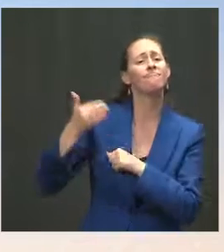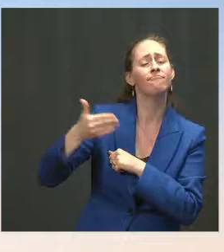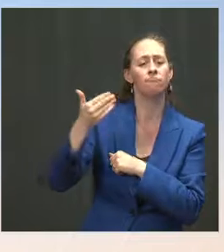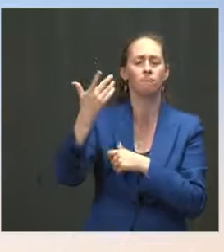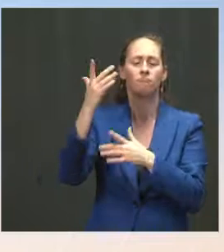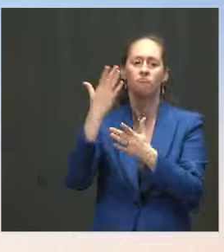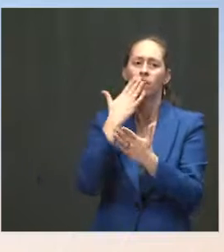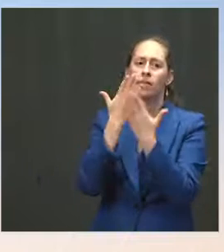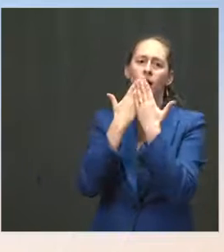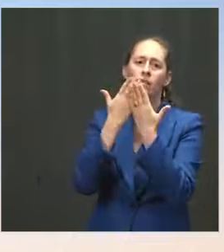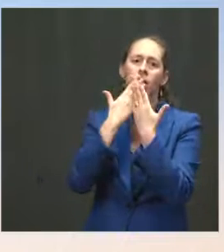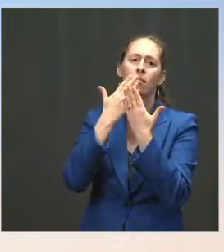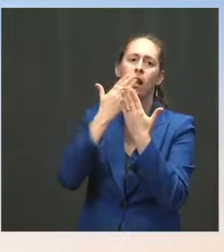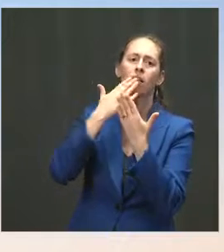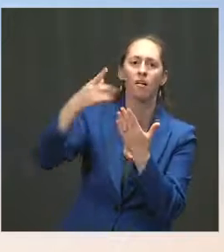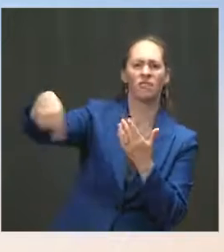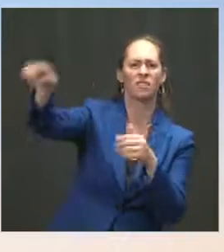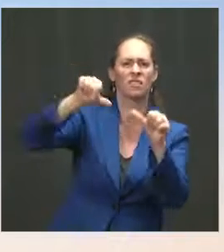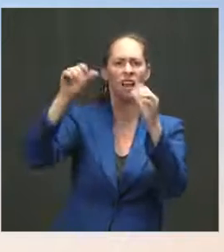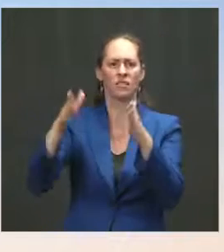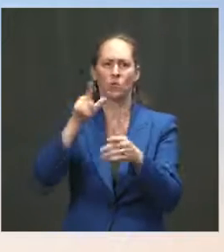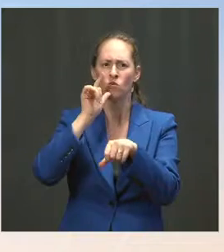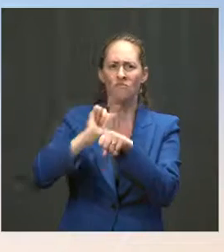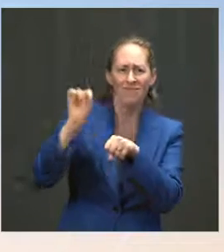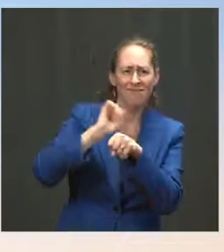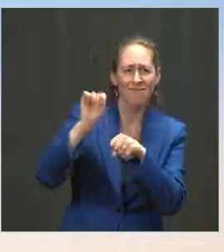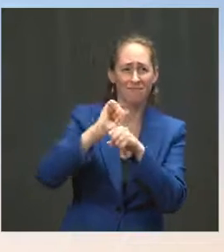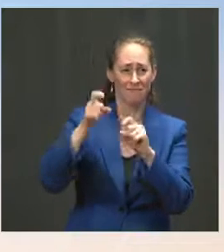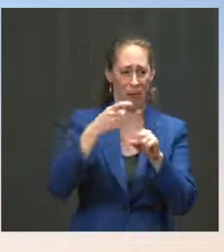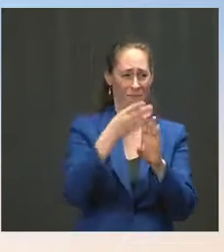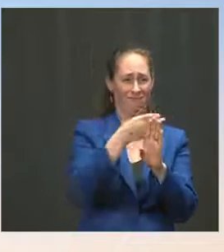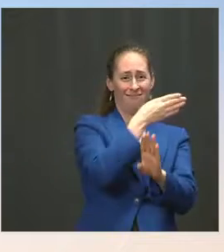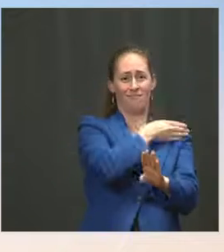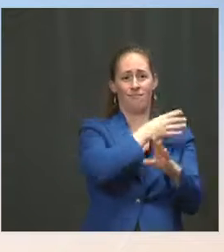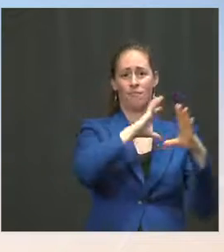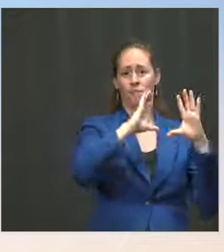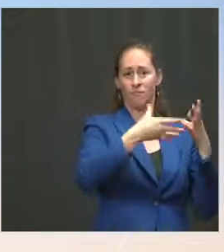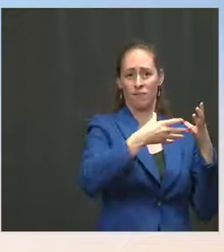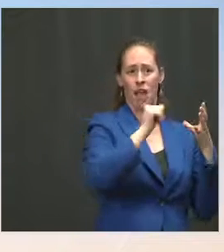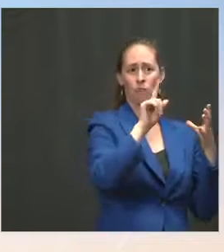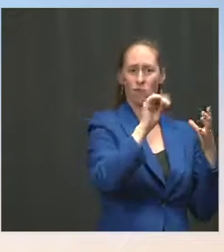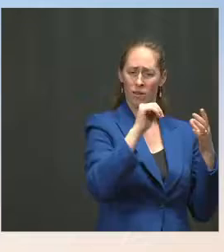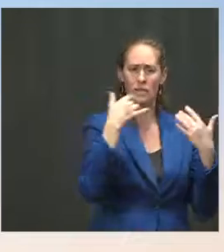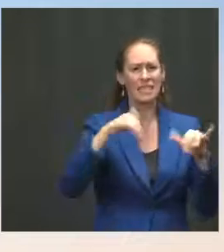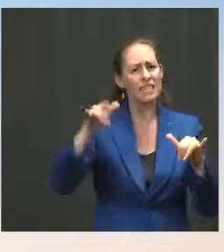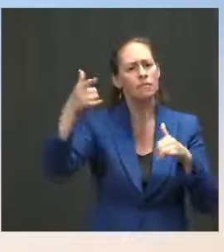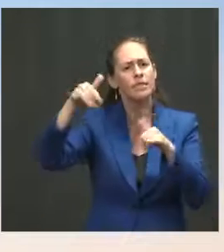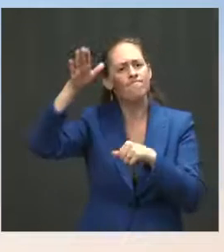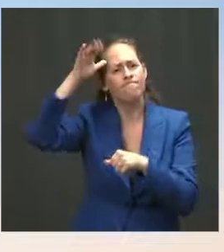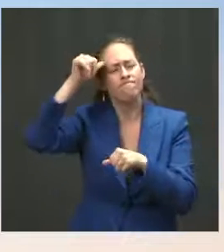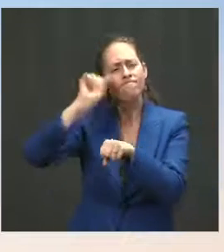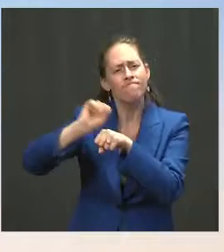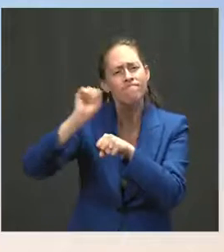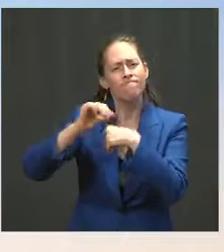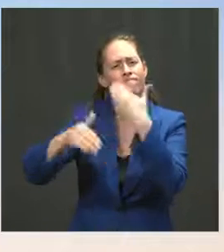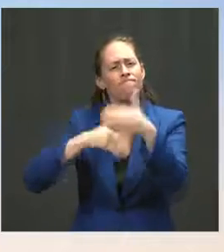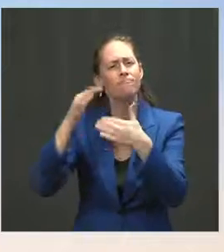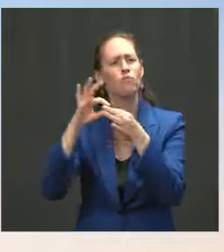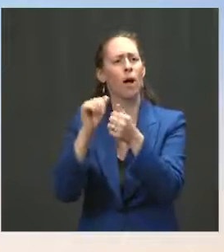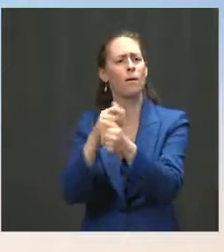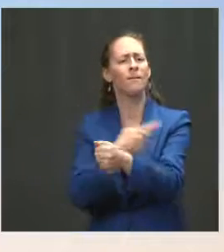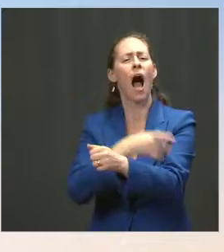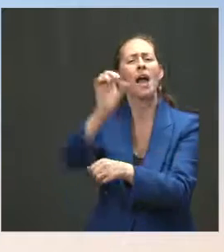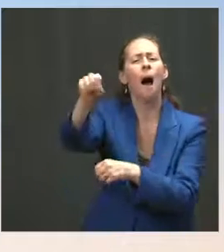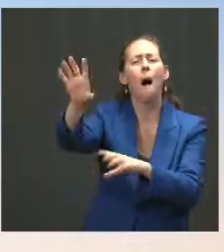prior administration, even as recently as just a few weeks ago, for their role in moving the vaccine forward. Yes, but at the